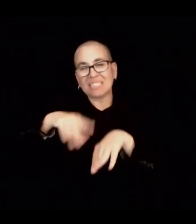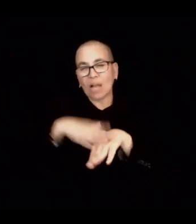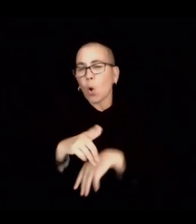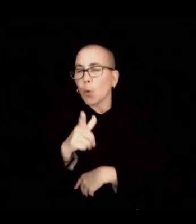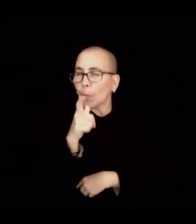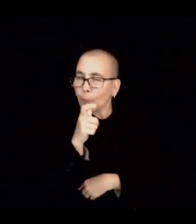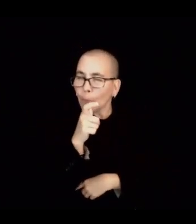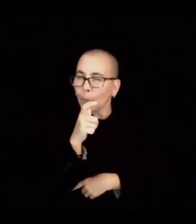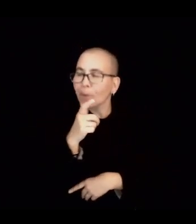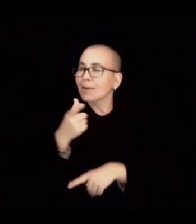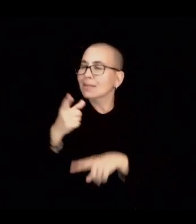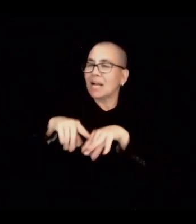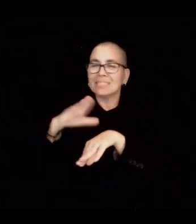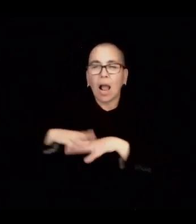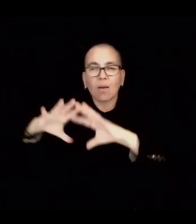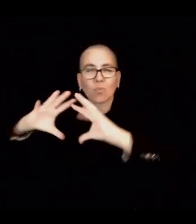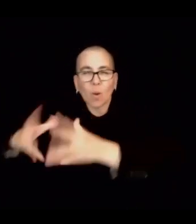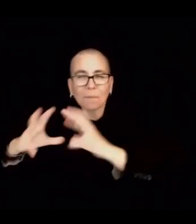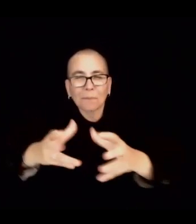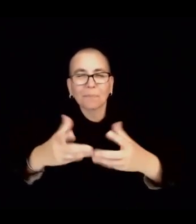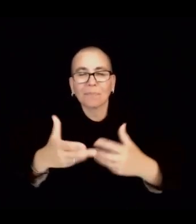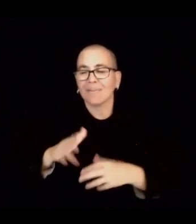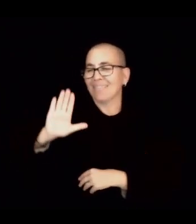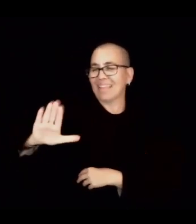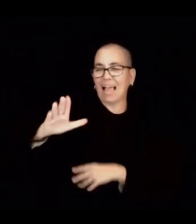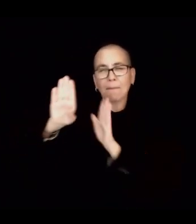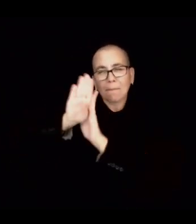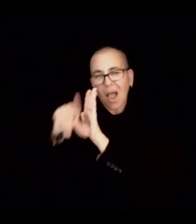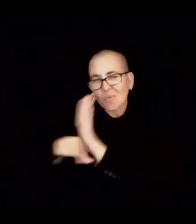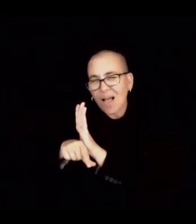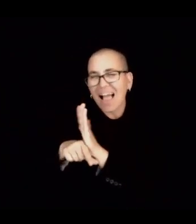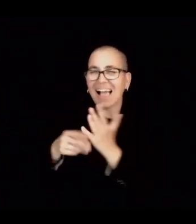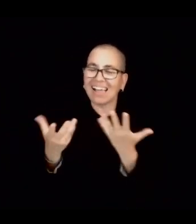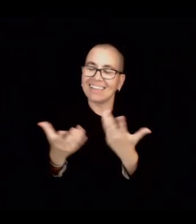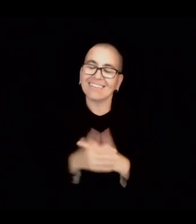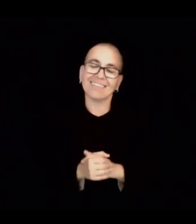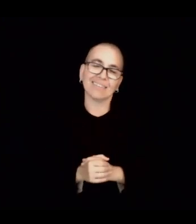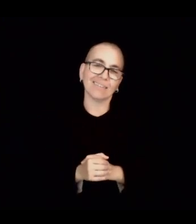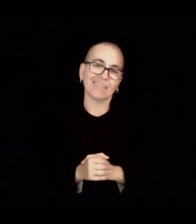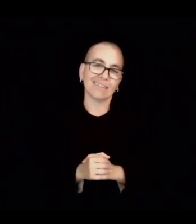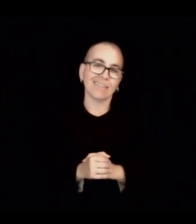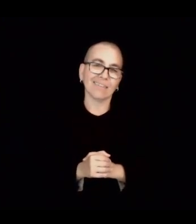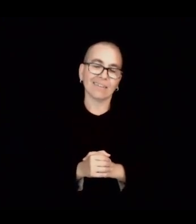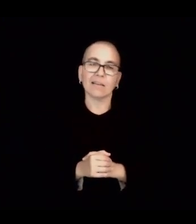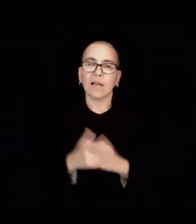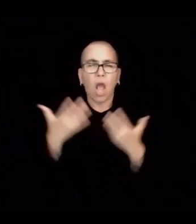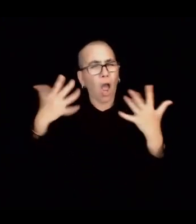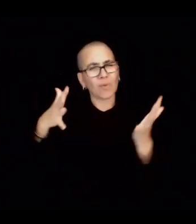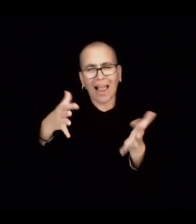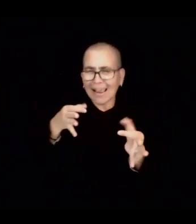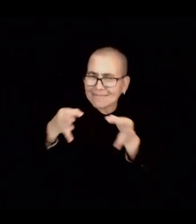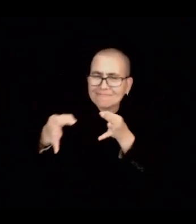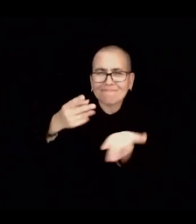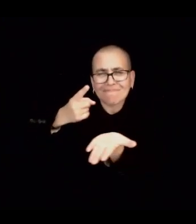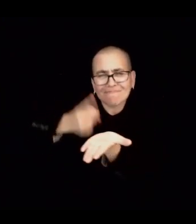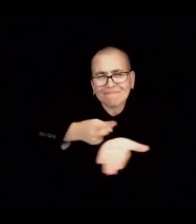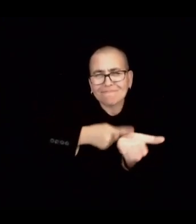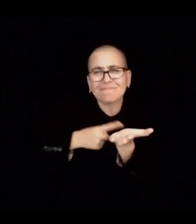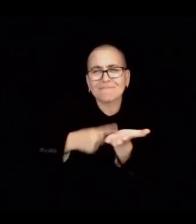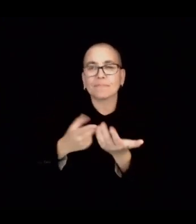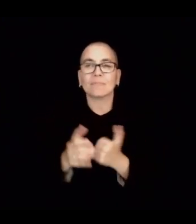populations that were tested. And, as we talked about, that may be a situation that has to do with other